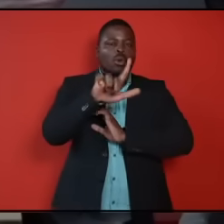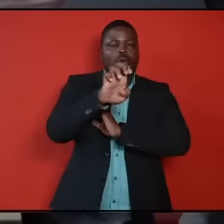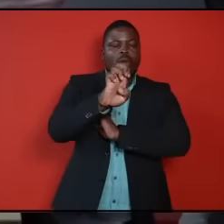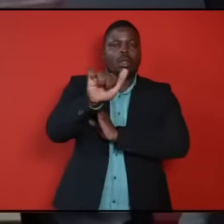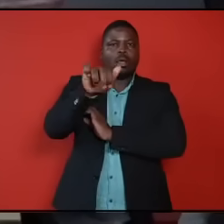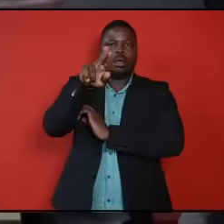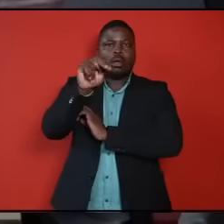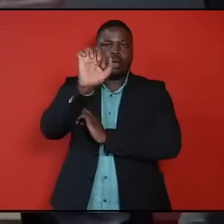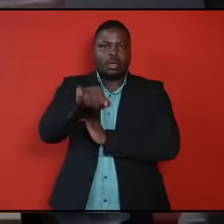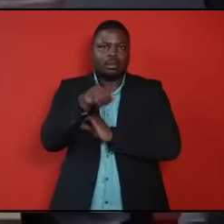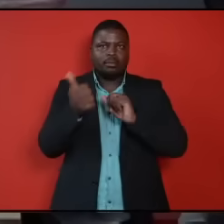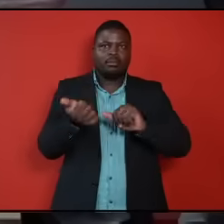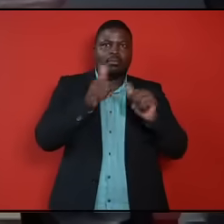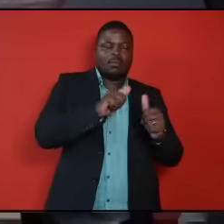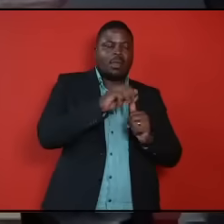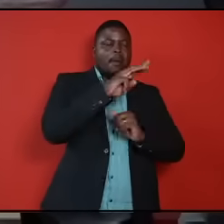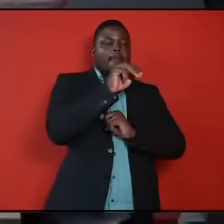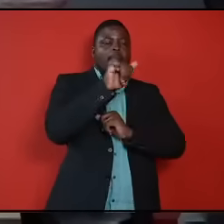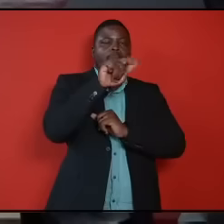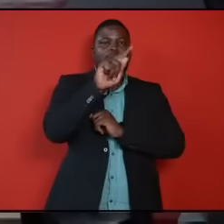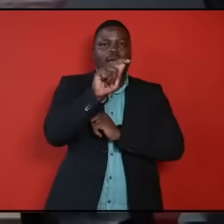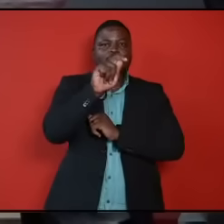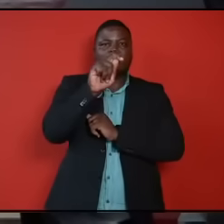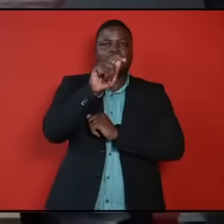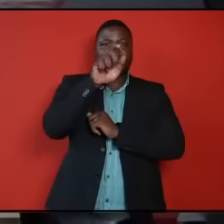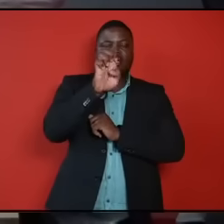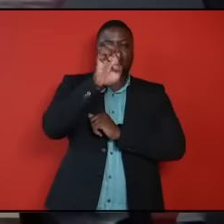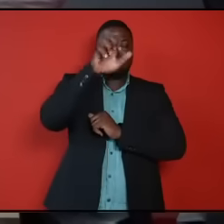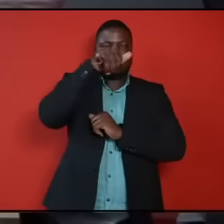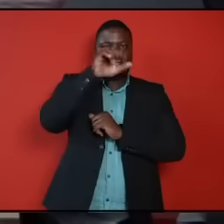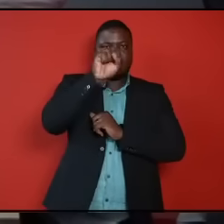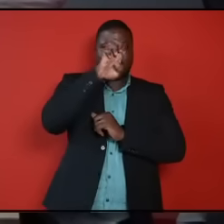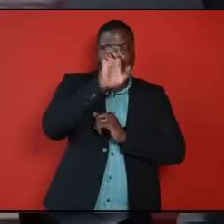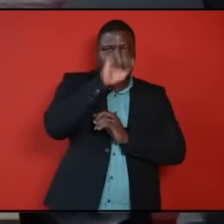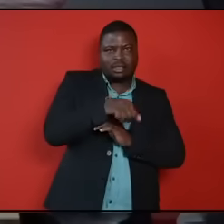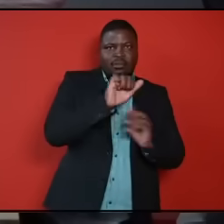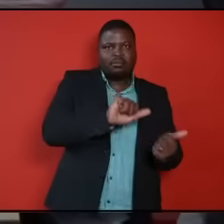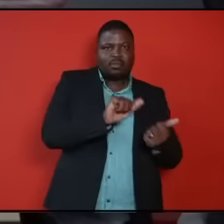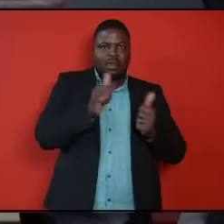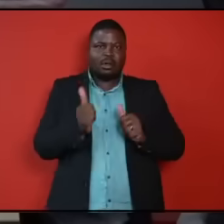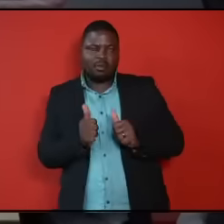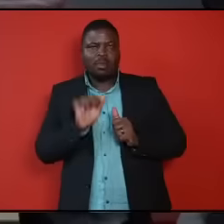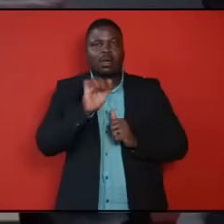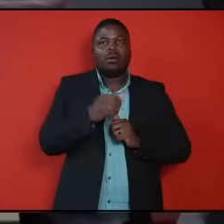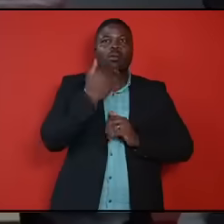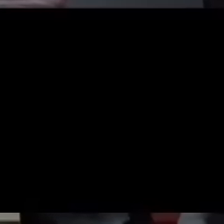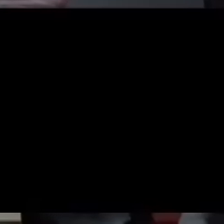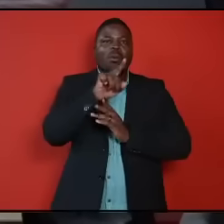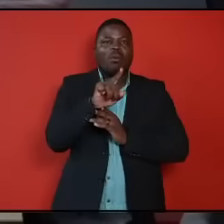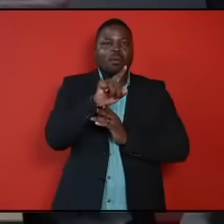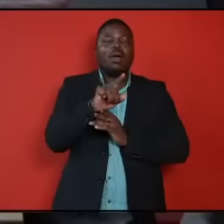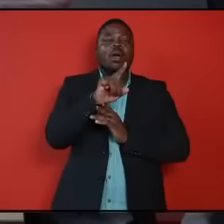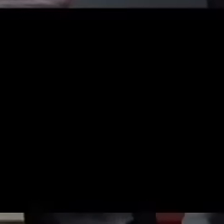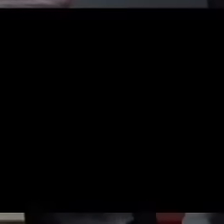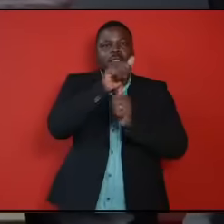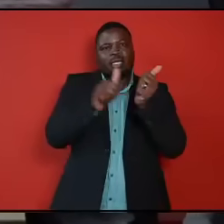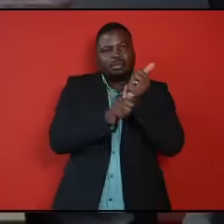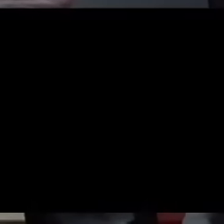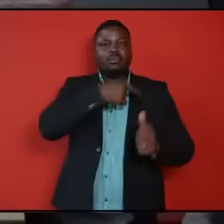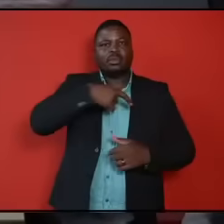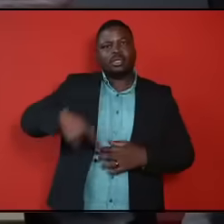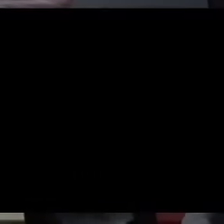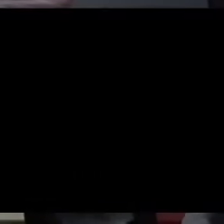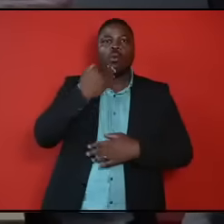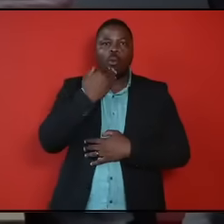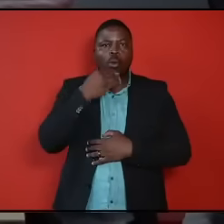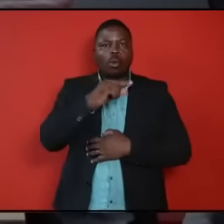my immediate left is the Deputy President of the Economic Freedom Fighters, Commissar Godrich Gadi. Immediately next to